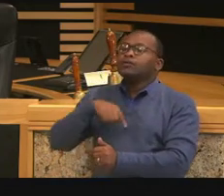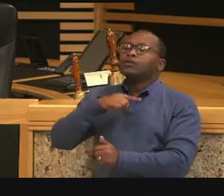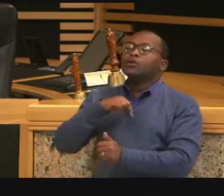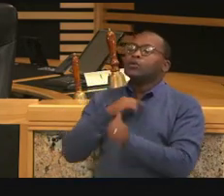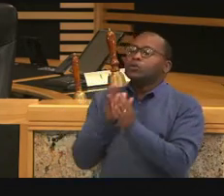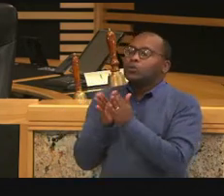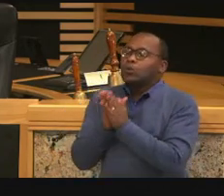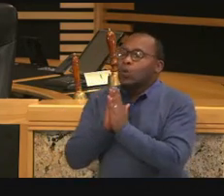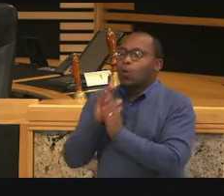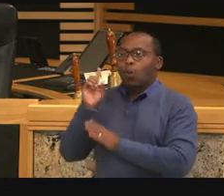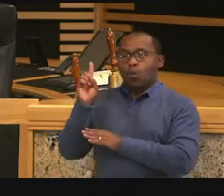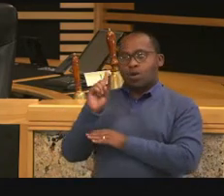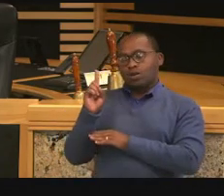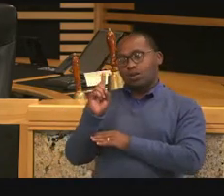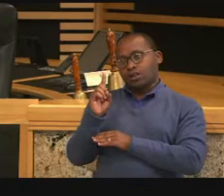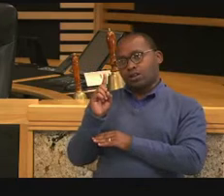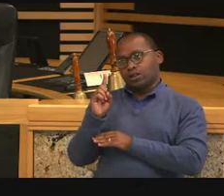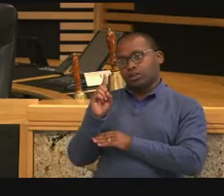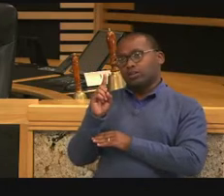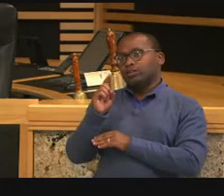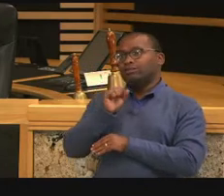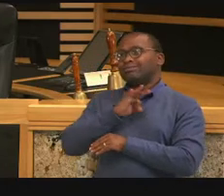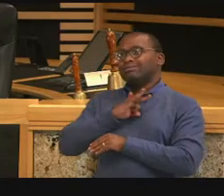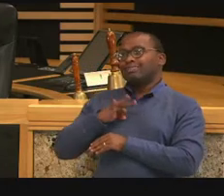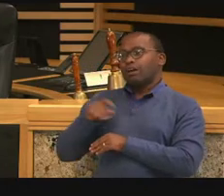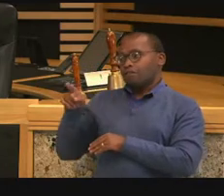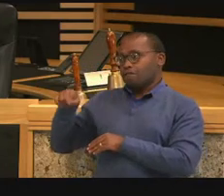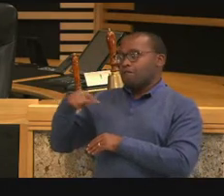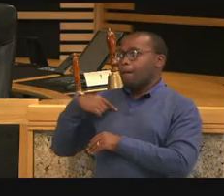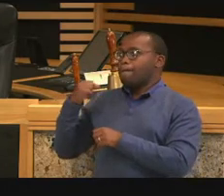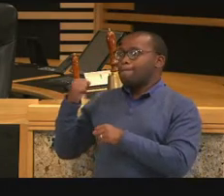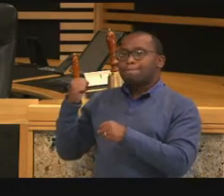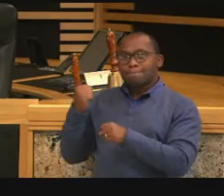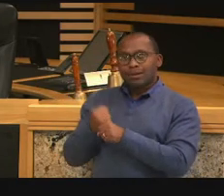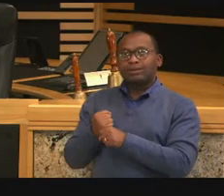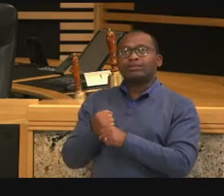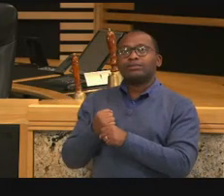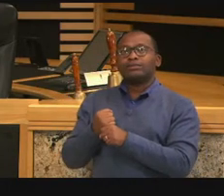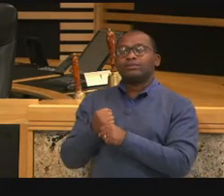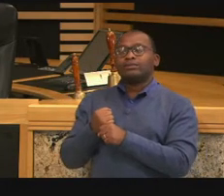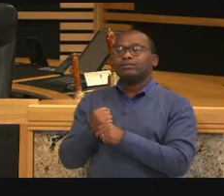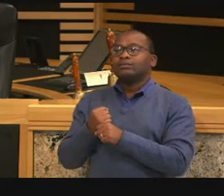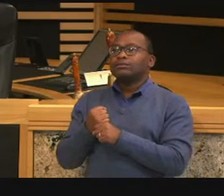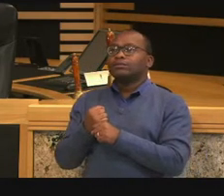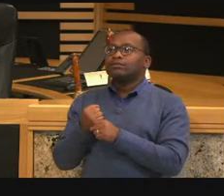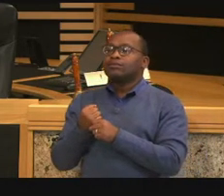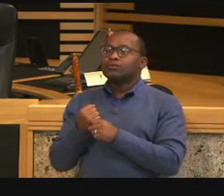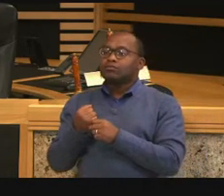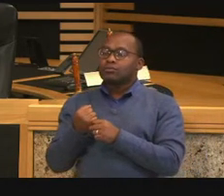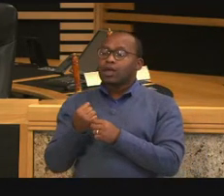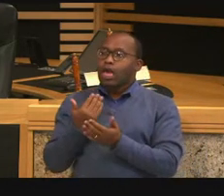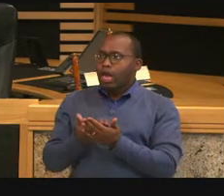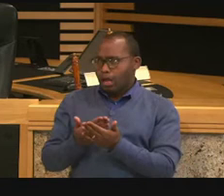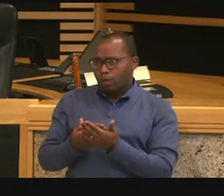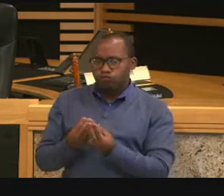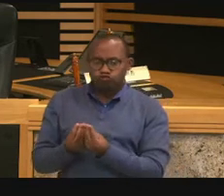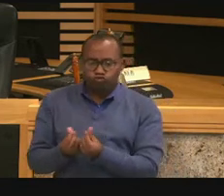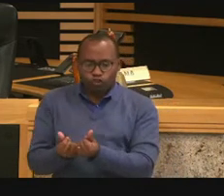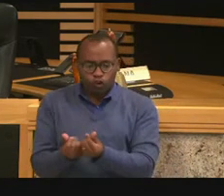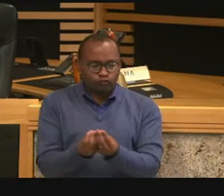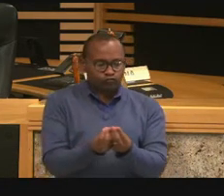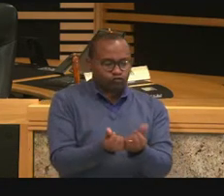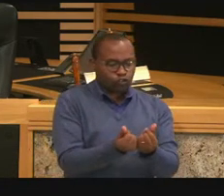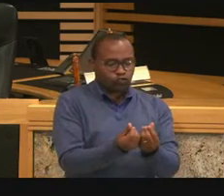those officials must be able to intervene on the spot. And therefore, those officials must be officials with